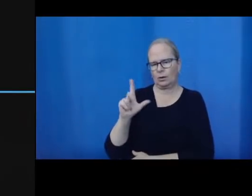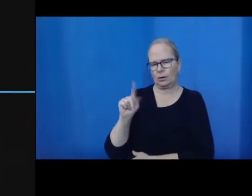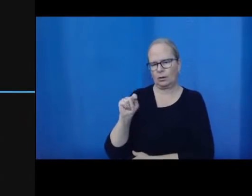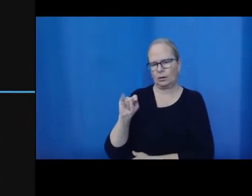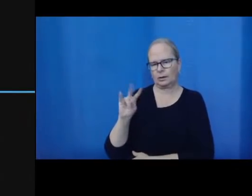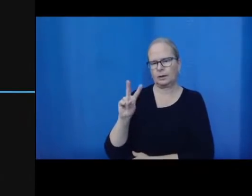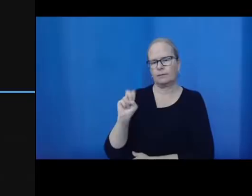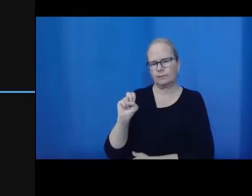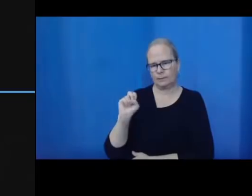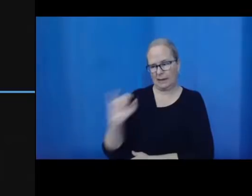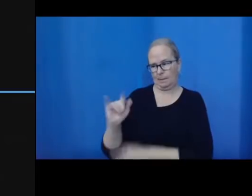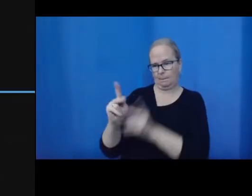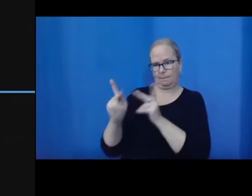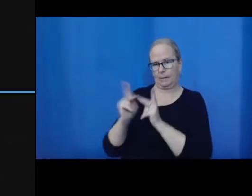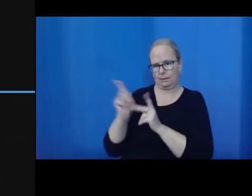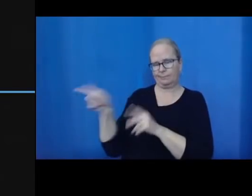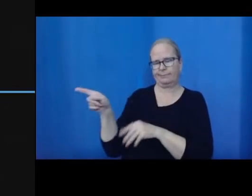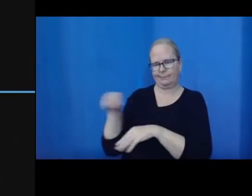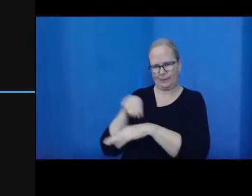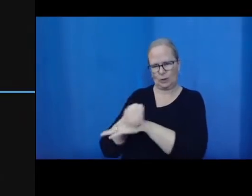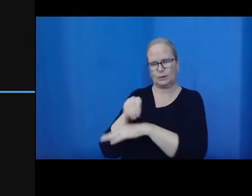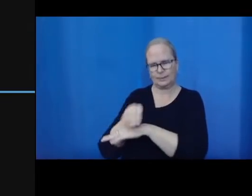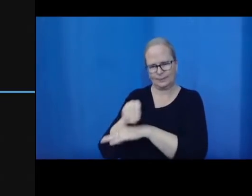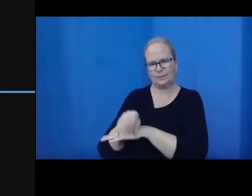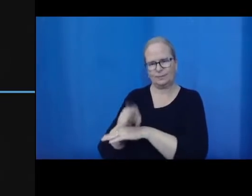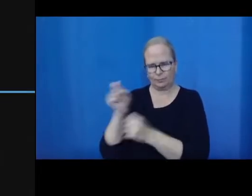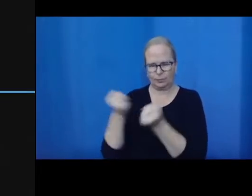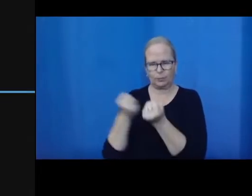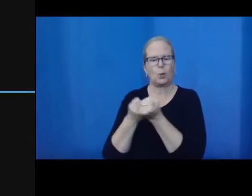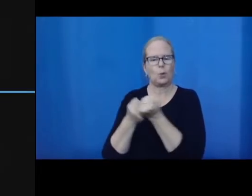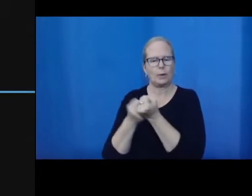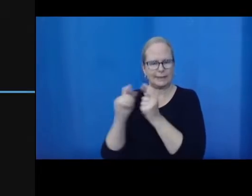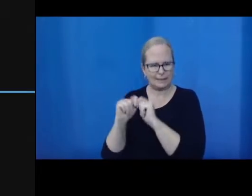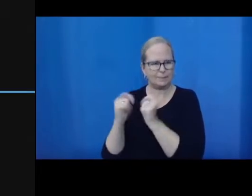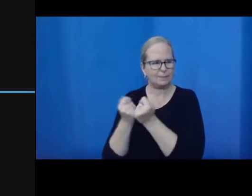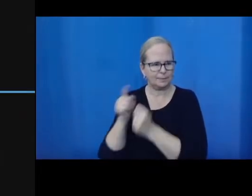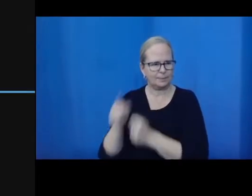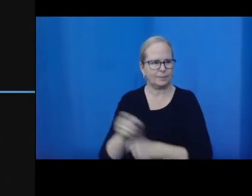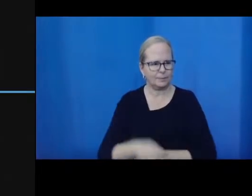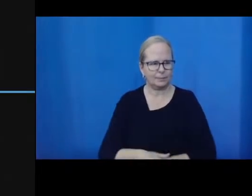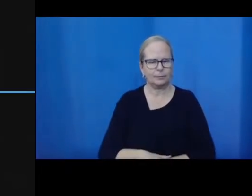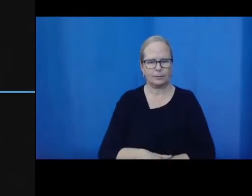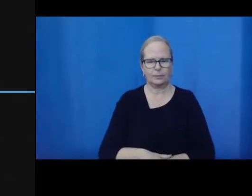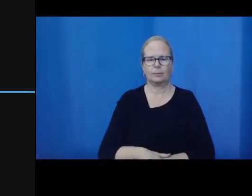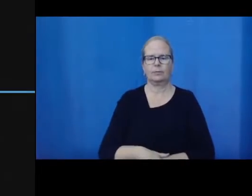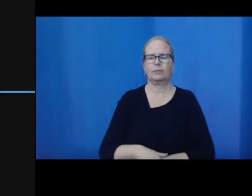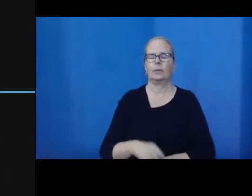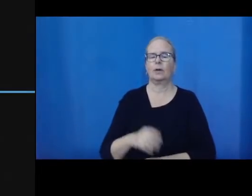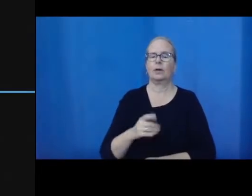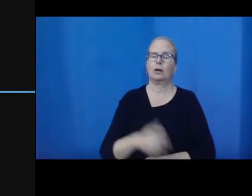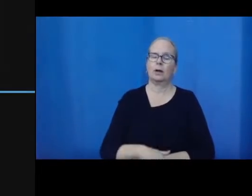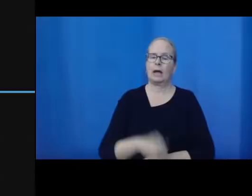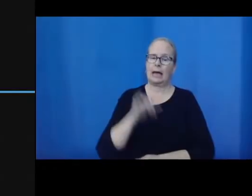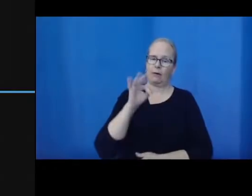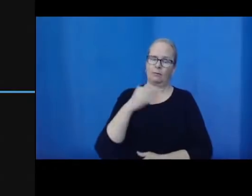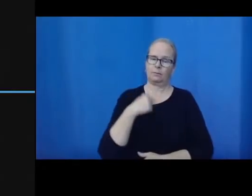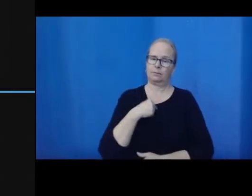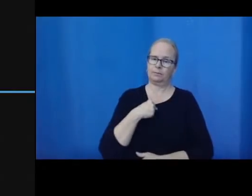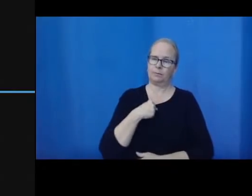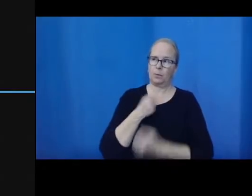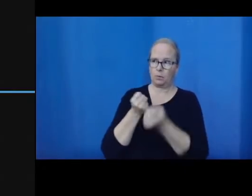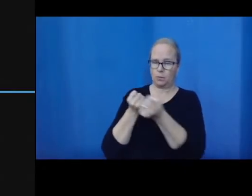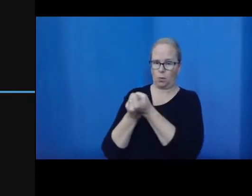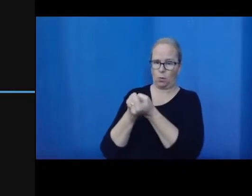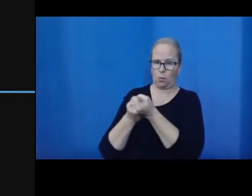here. You know, if I'm looking to support a friend that reaches out to me, the best that I can do